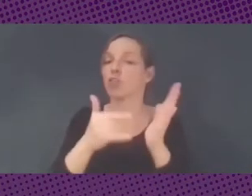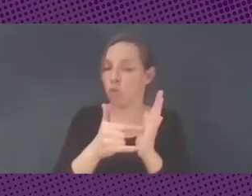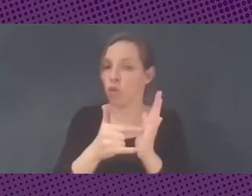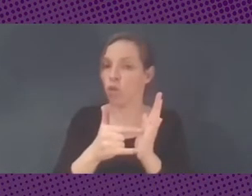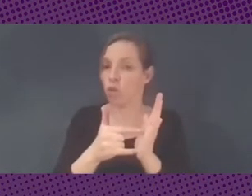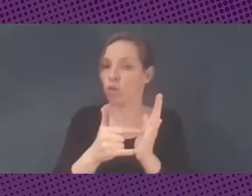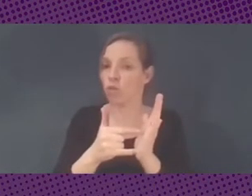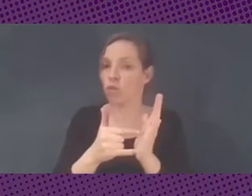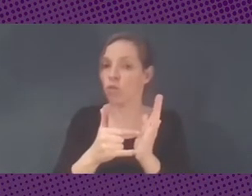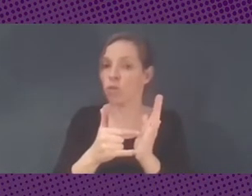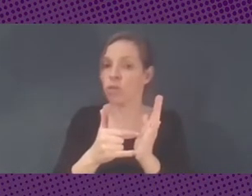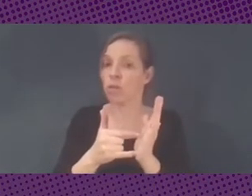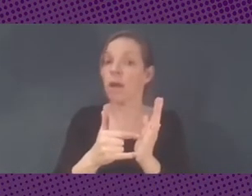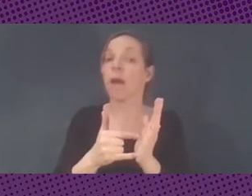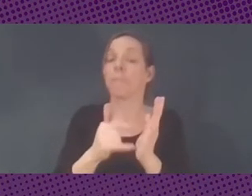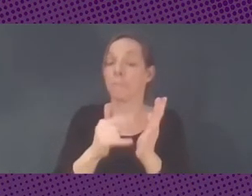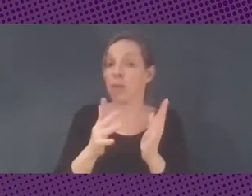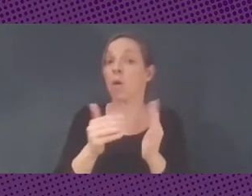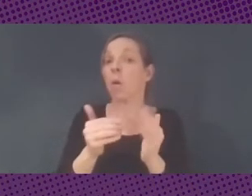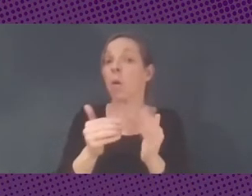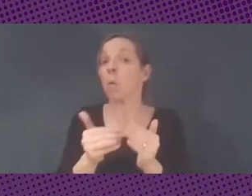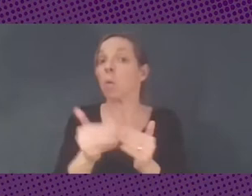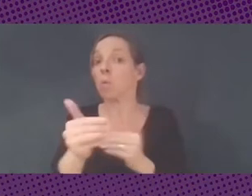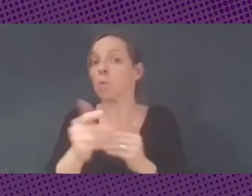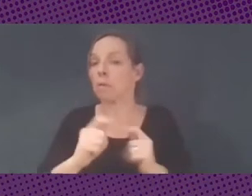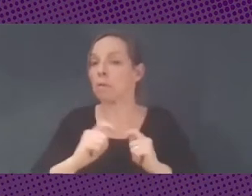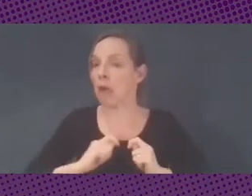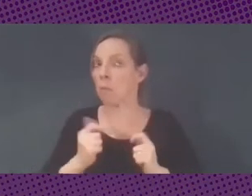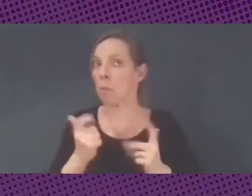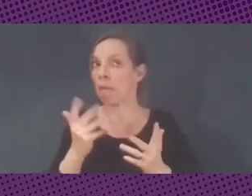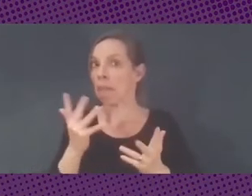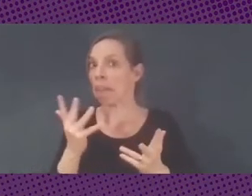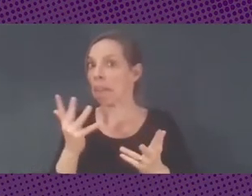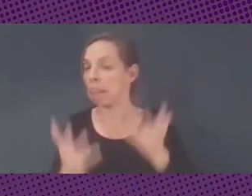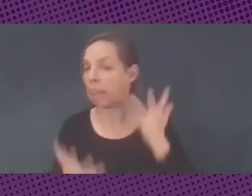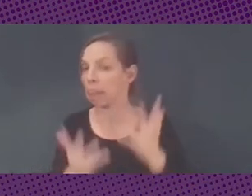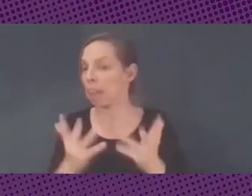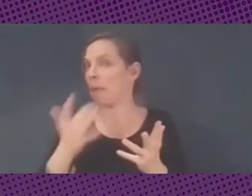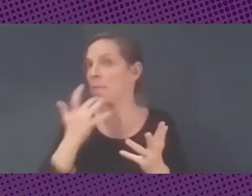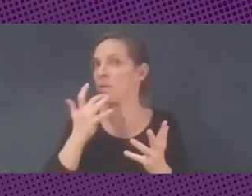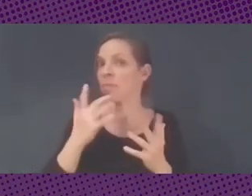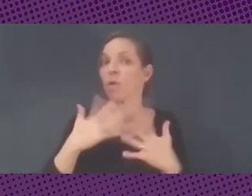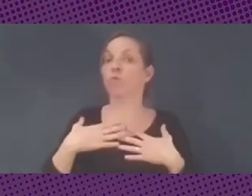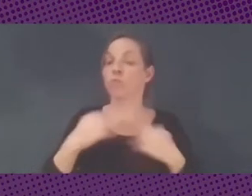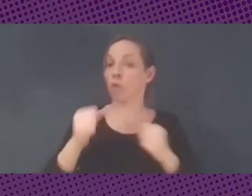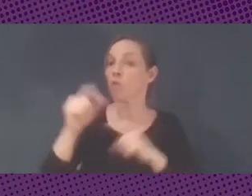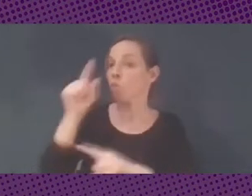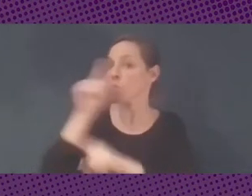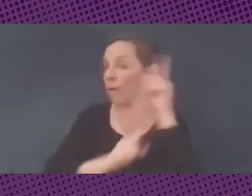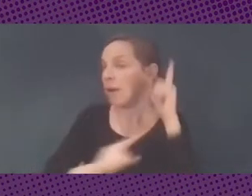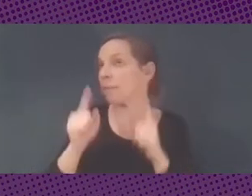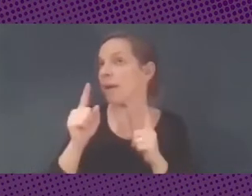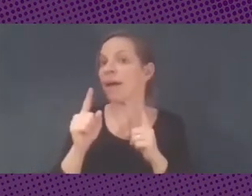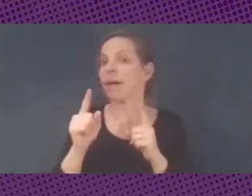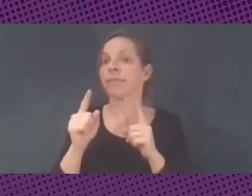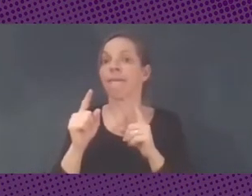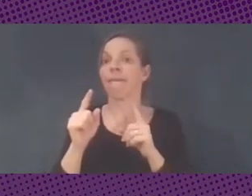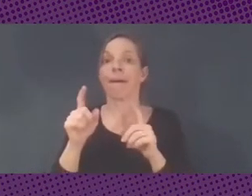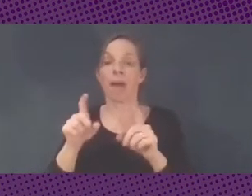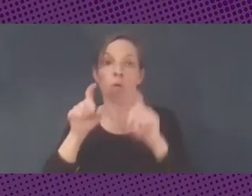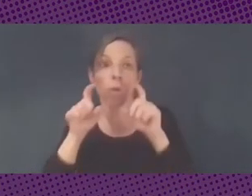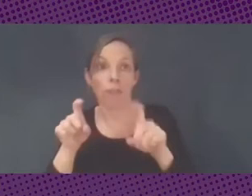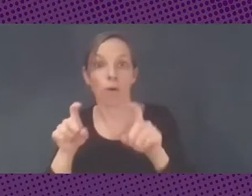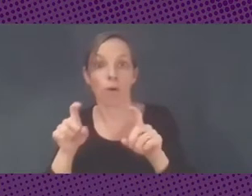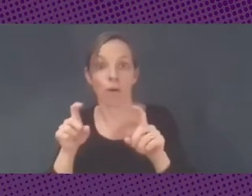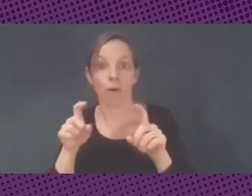problems for the future or our education. We are moving towards saving through the market